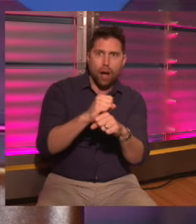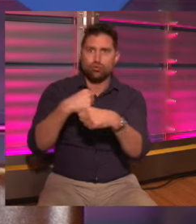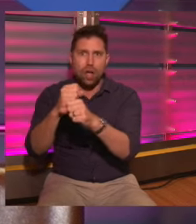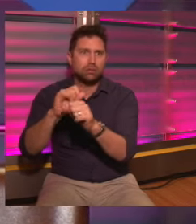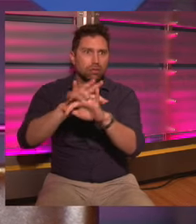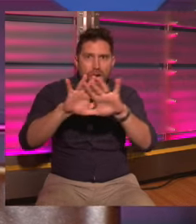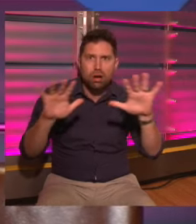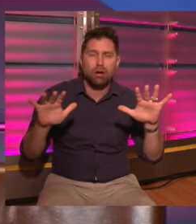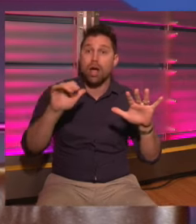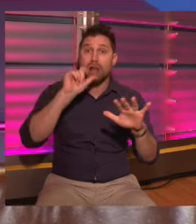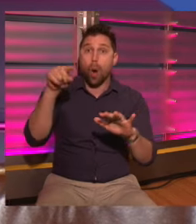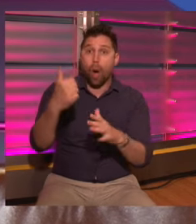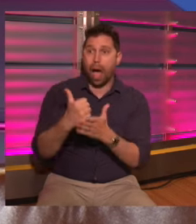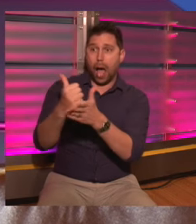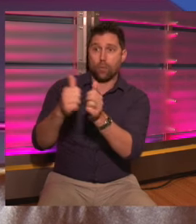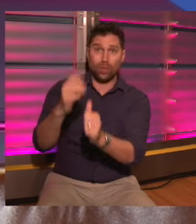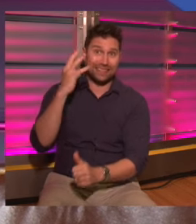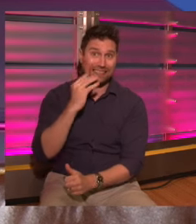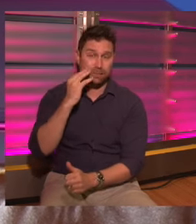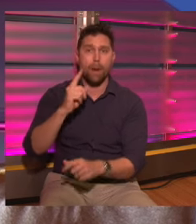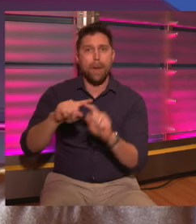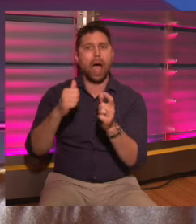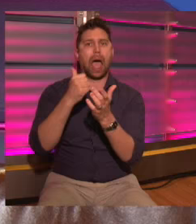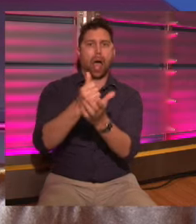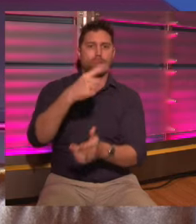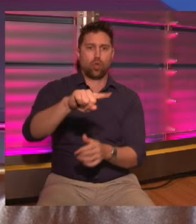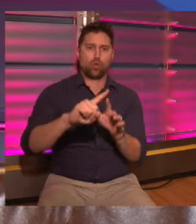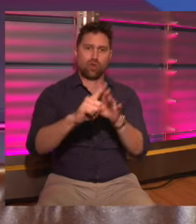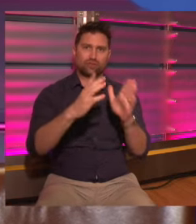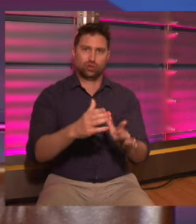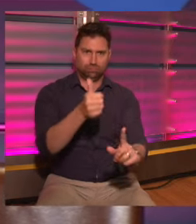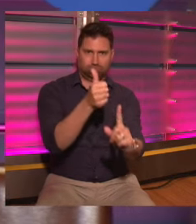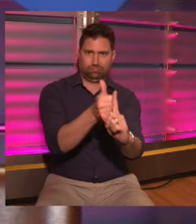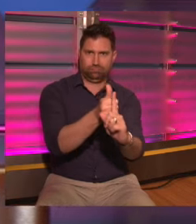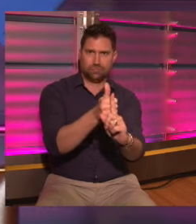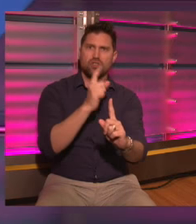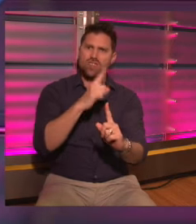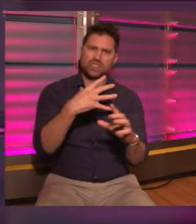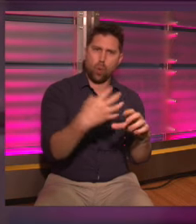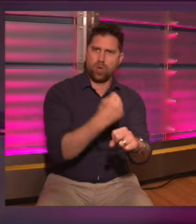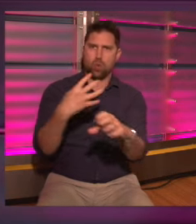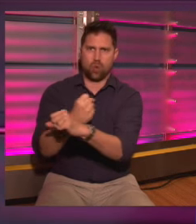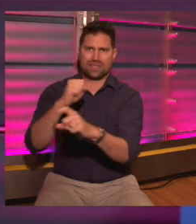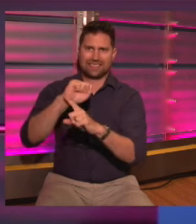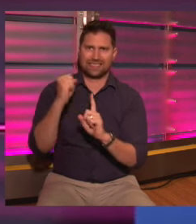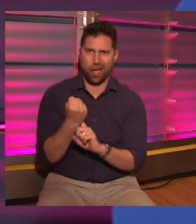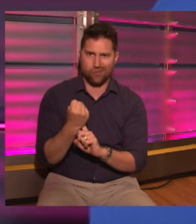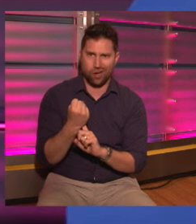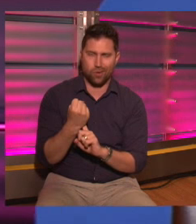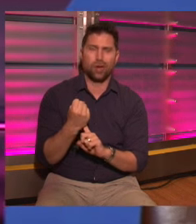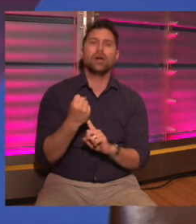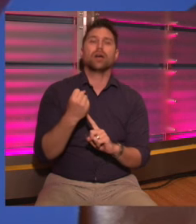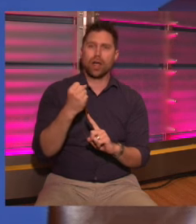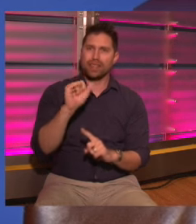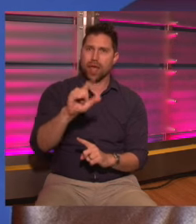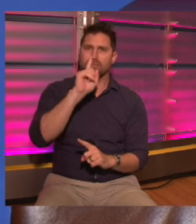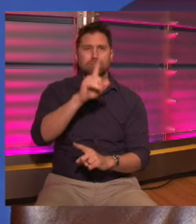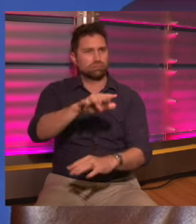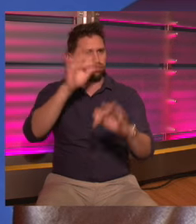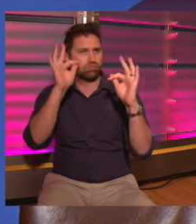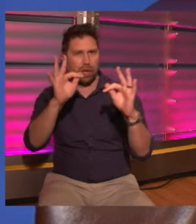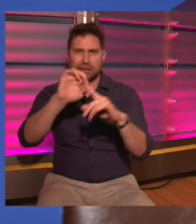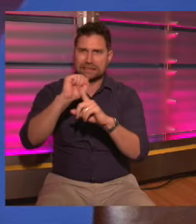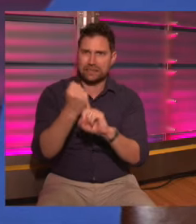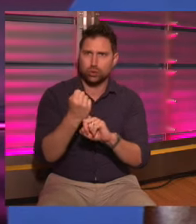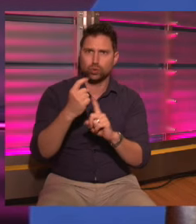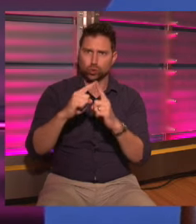Syrians, but it's also helping the refugees themselves, creating this amazing win-win scenario, which is what the ideal situation